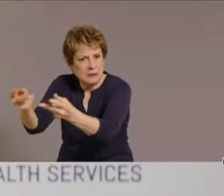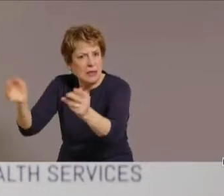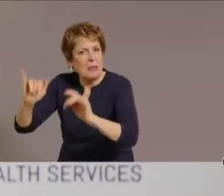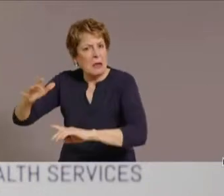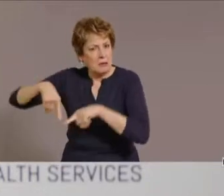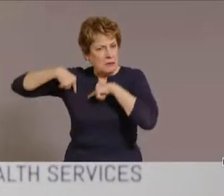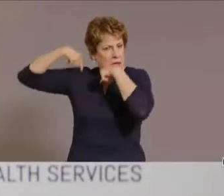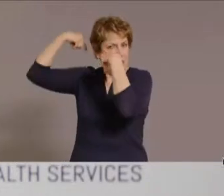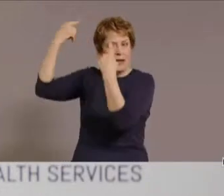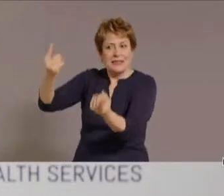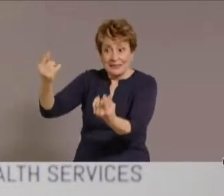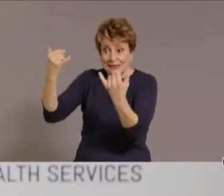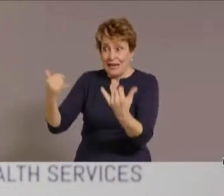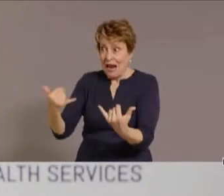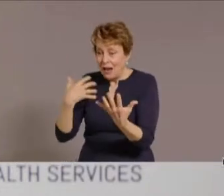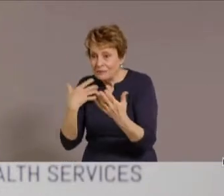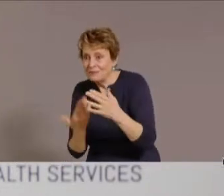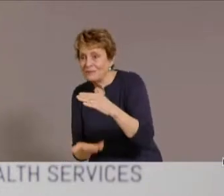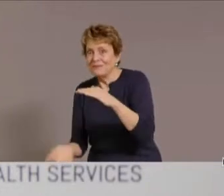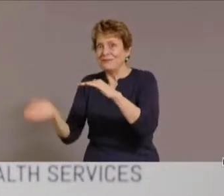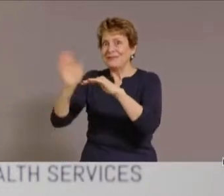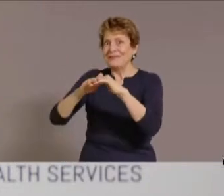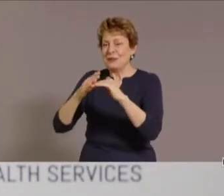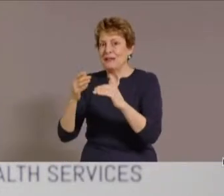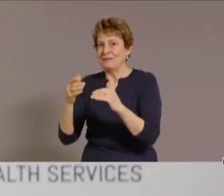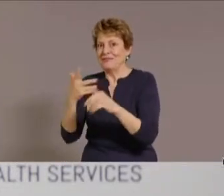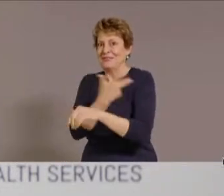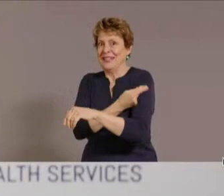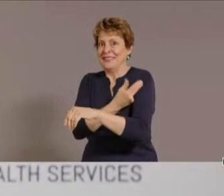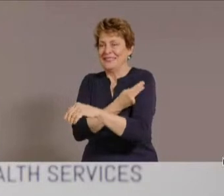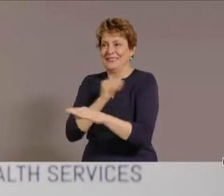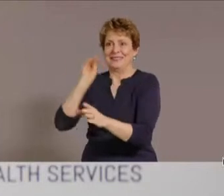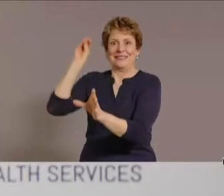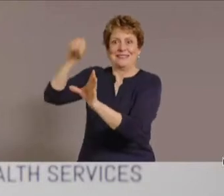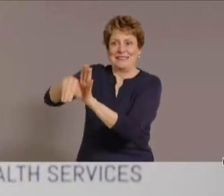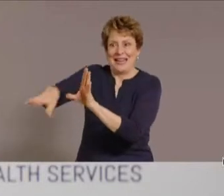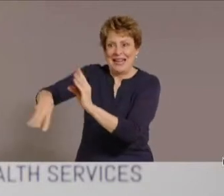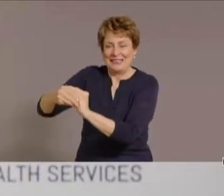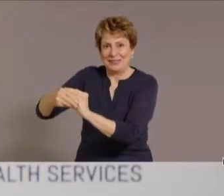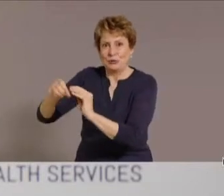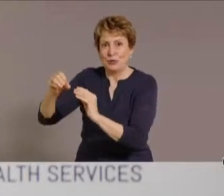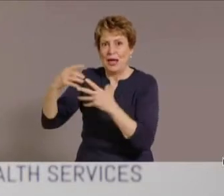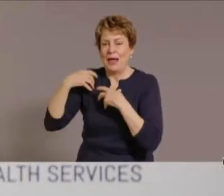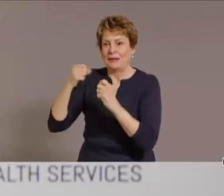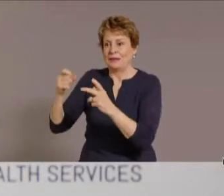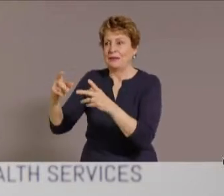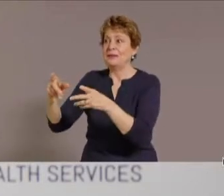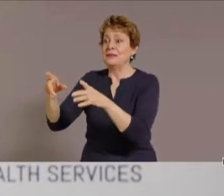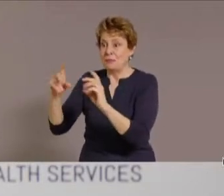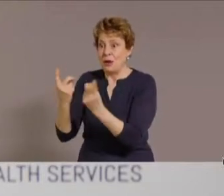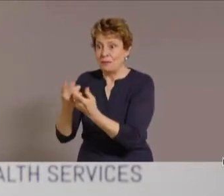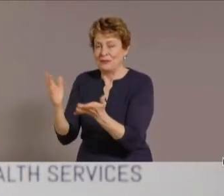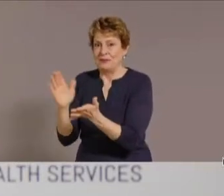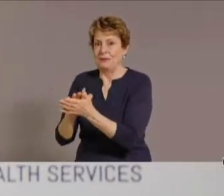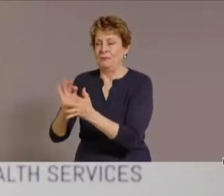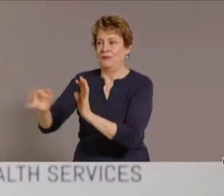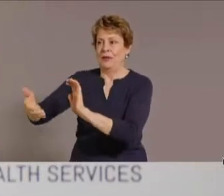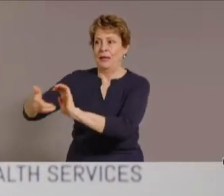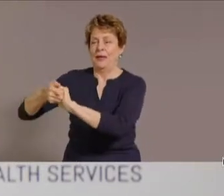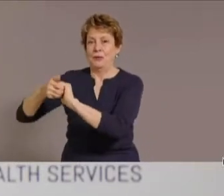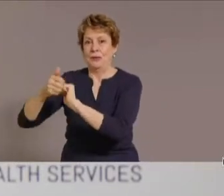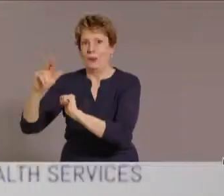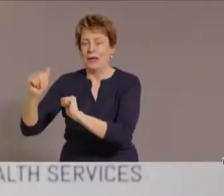their ability to do mobile vaccinations. I know that the NAU pod has also